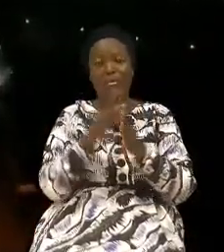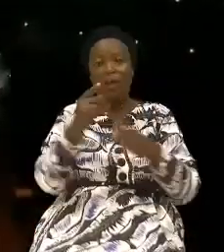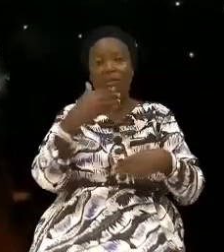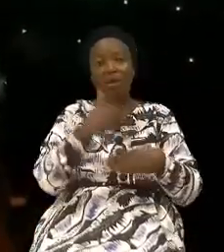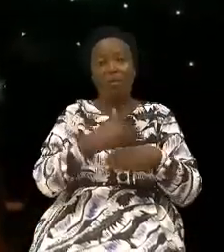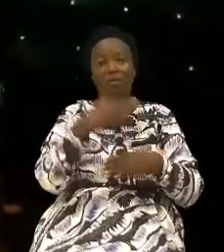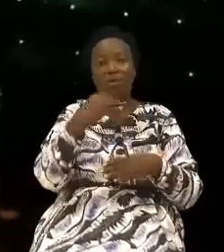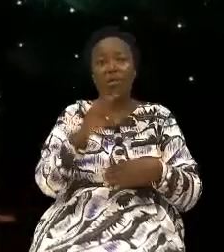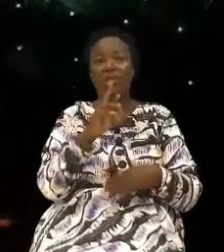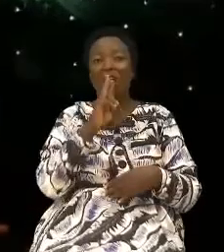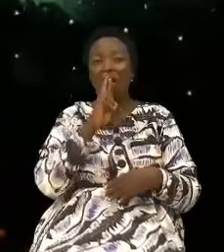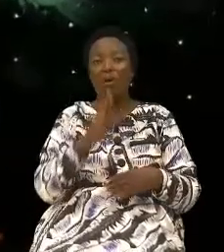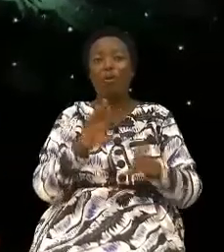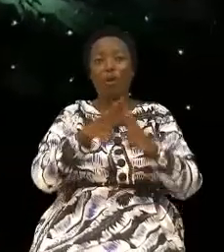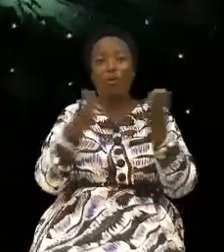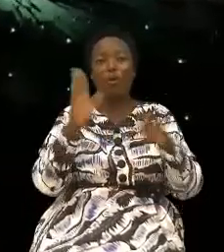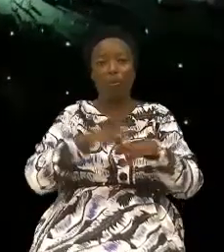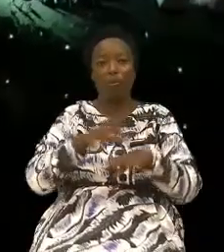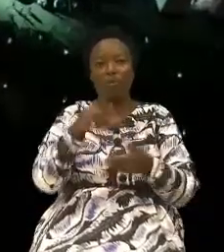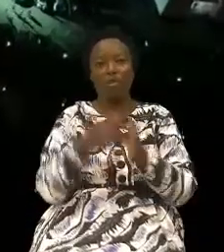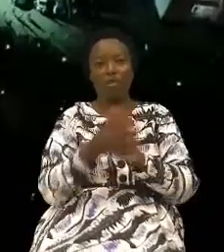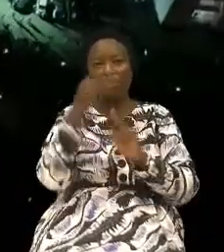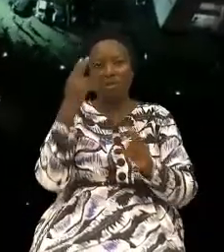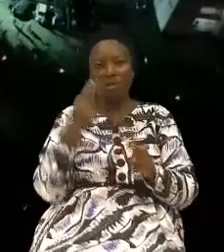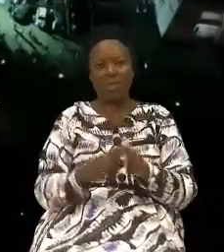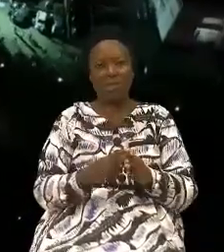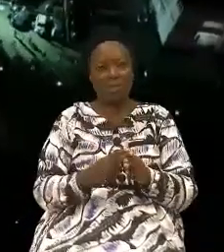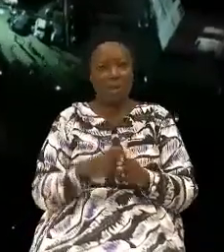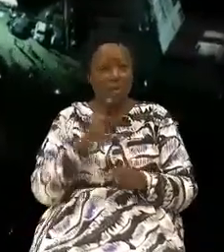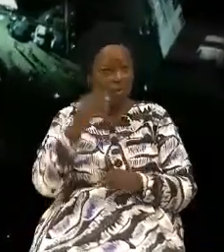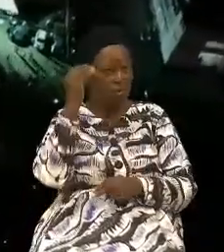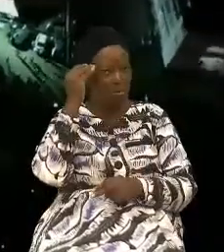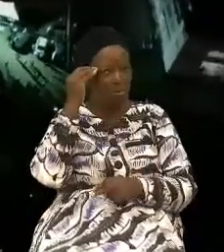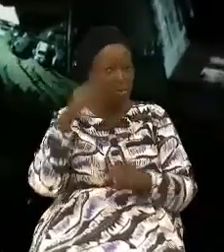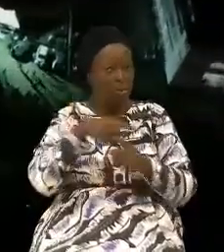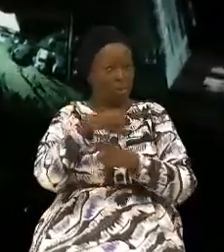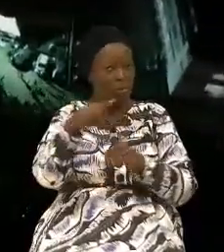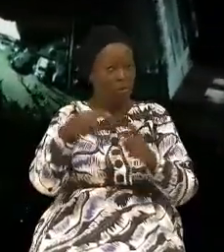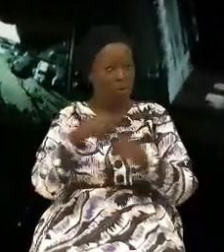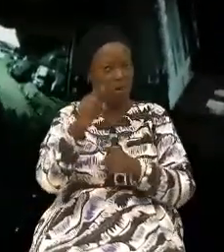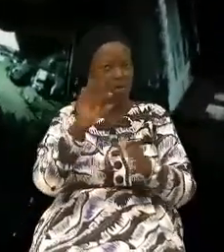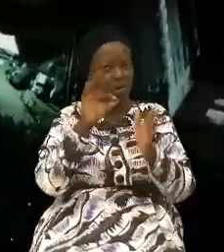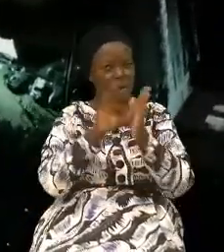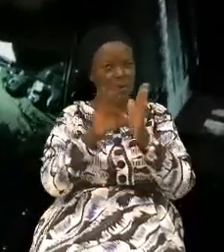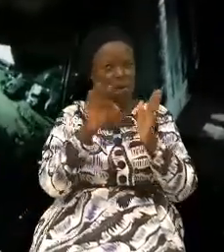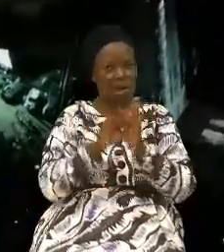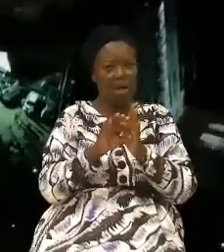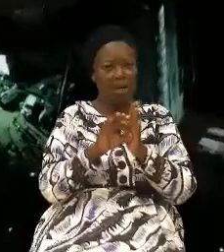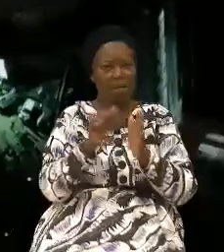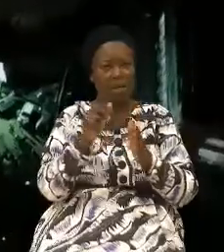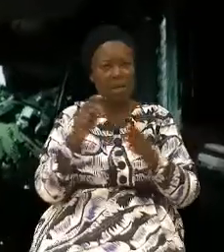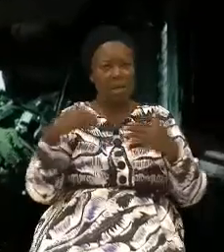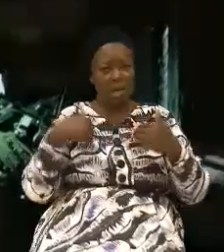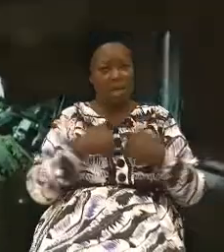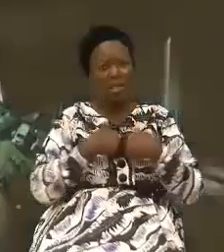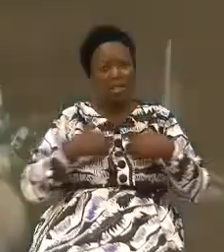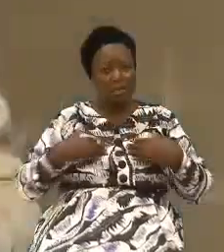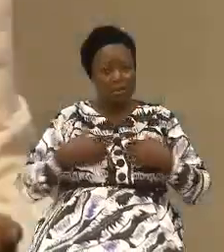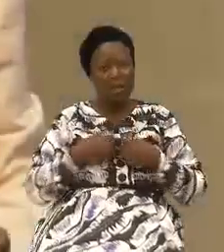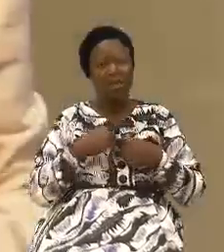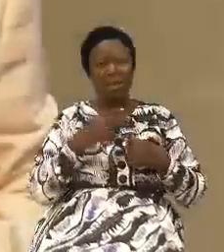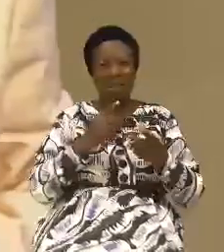windows are opened upon you. You know, when you count an animal, and you know,